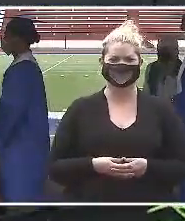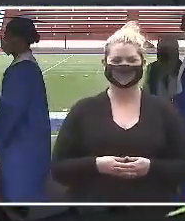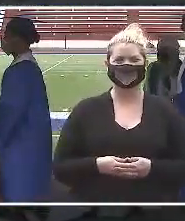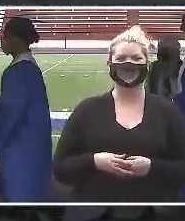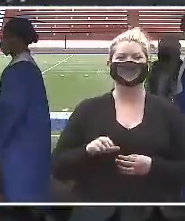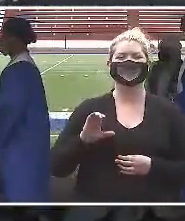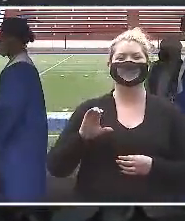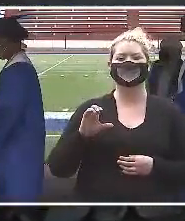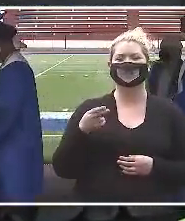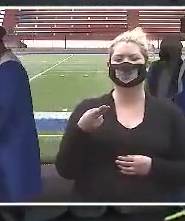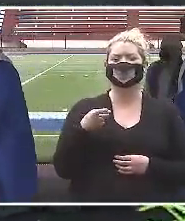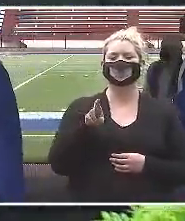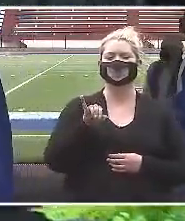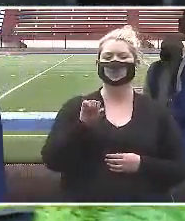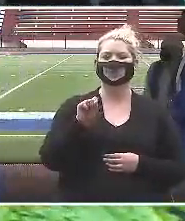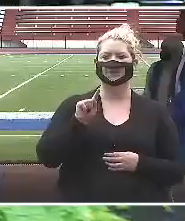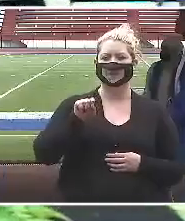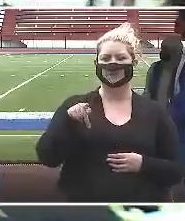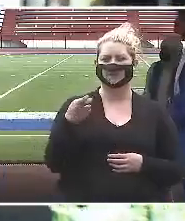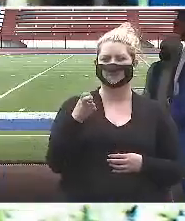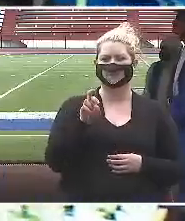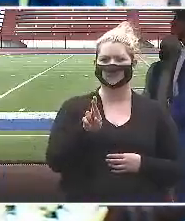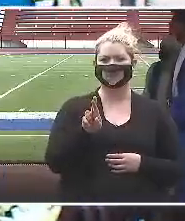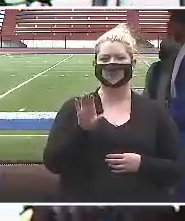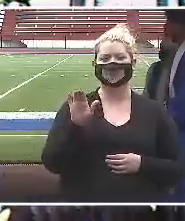Christopher Castro Murcia.